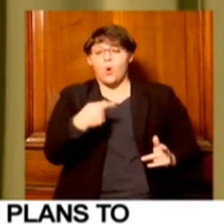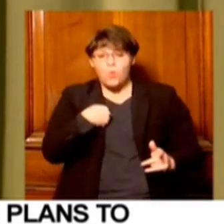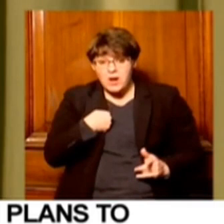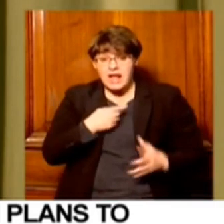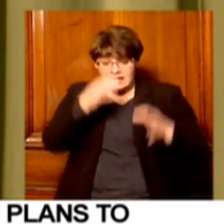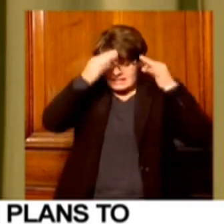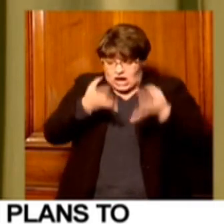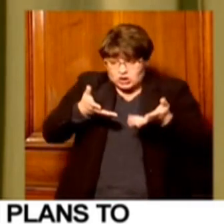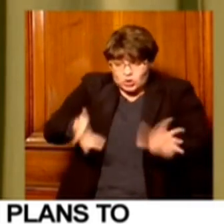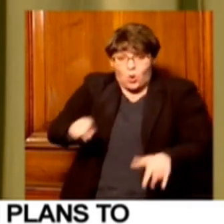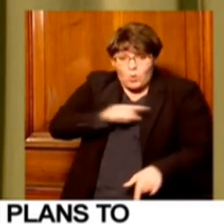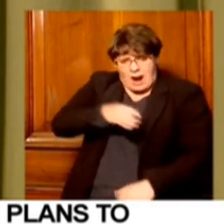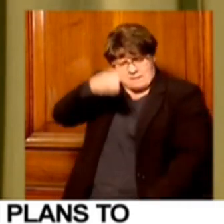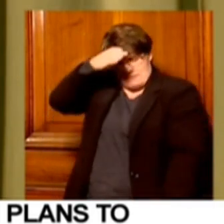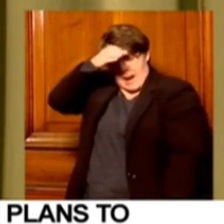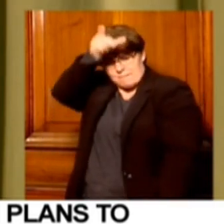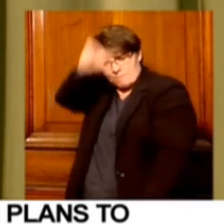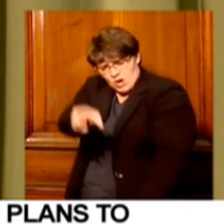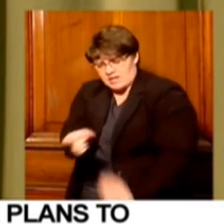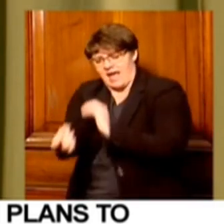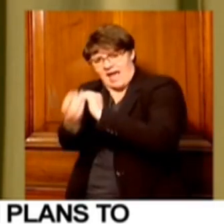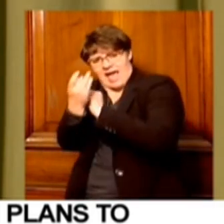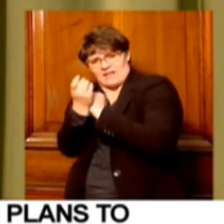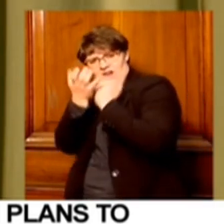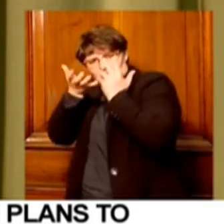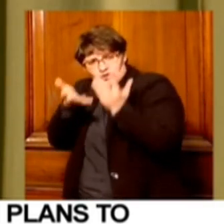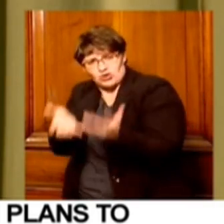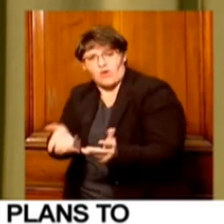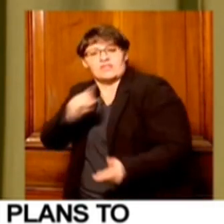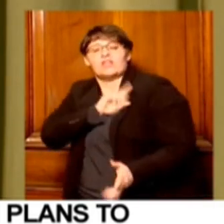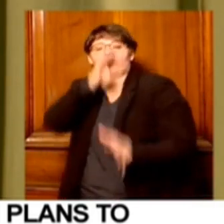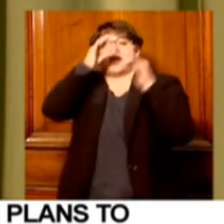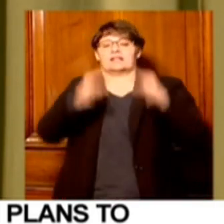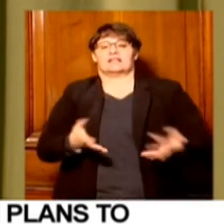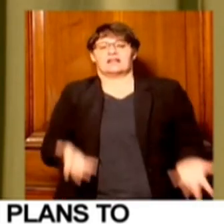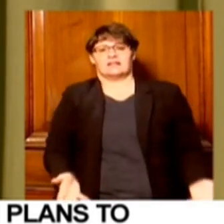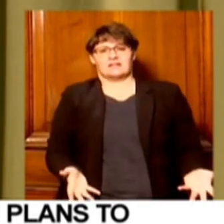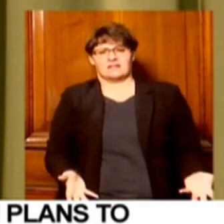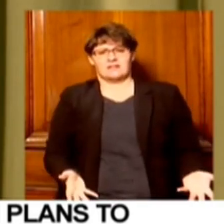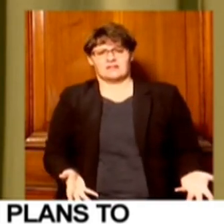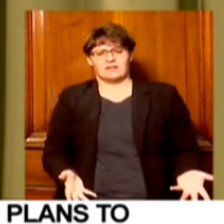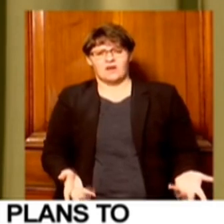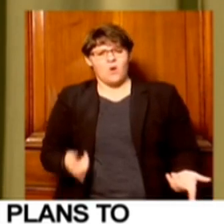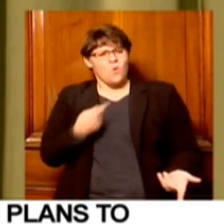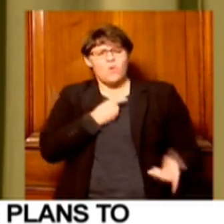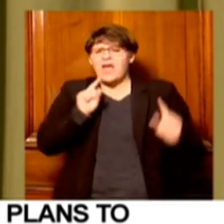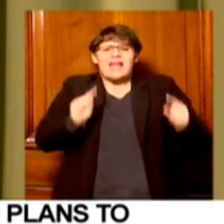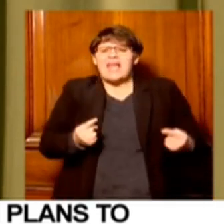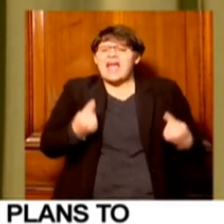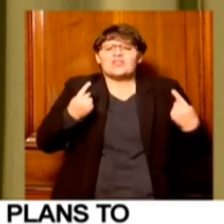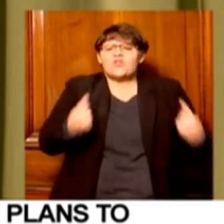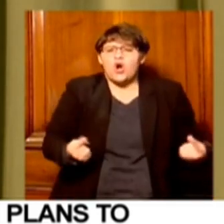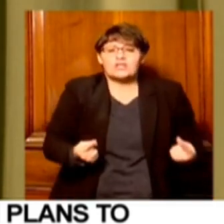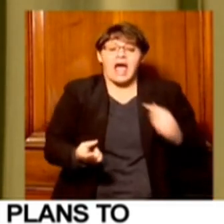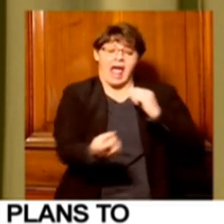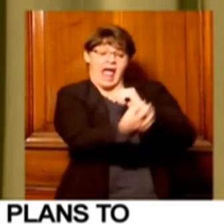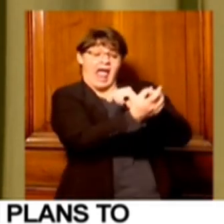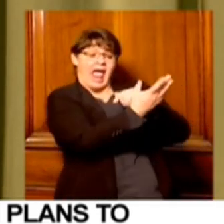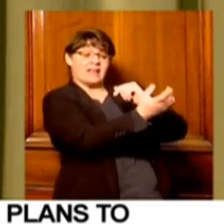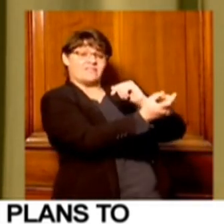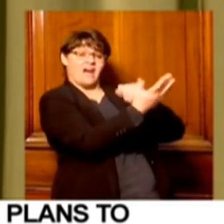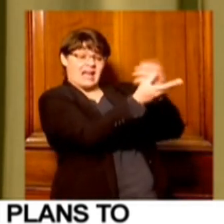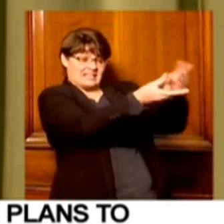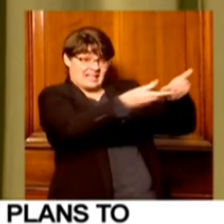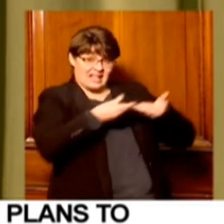experts. So we therefore would not agree with the notion that any advisories